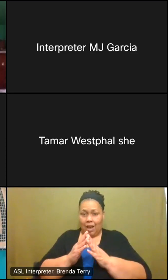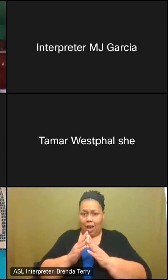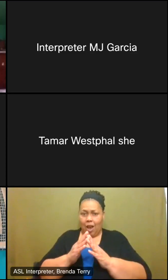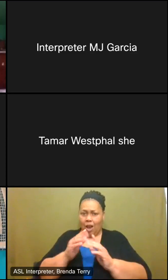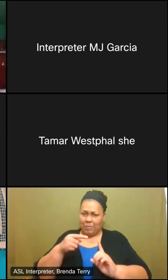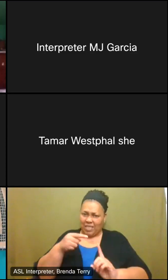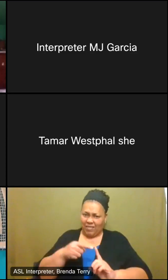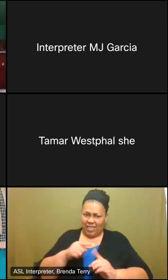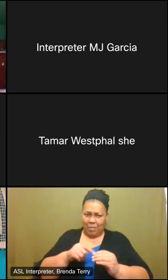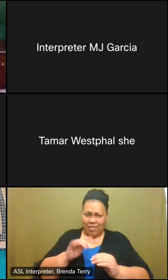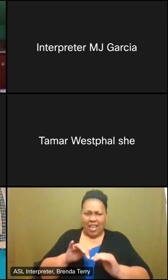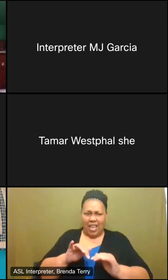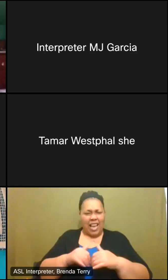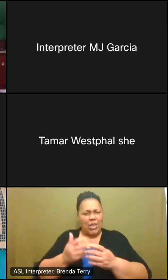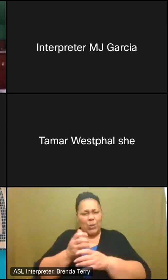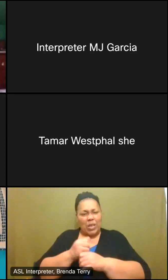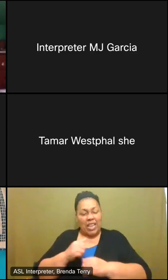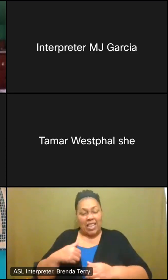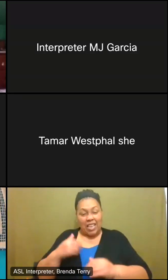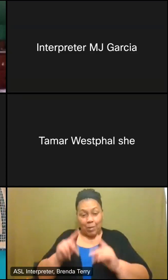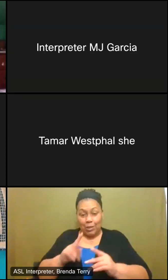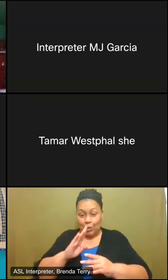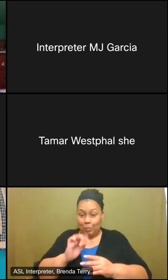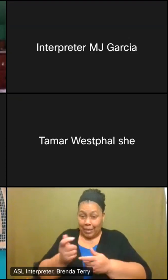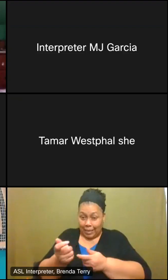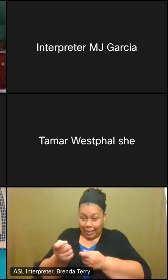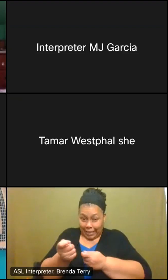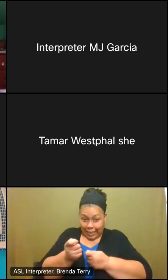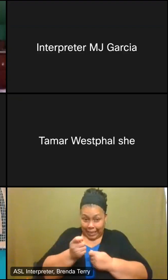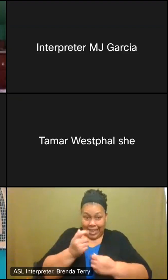do you get a young person to even be engaged at the table? How